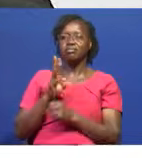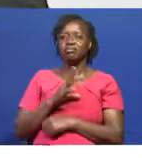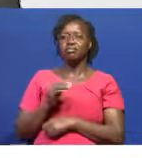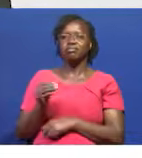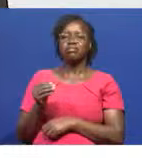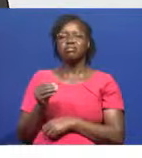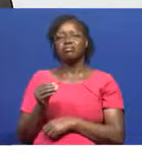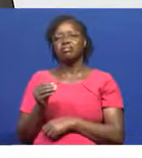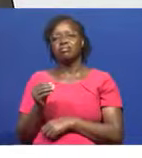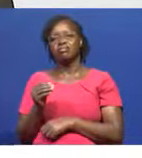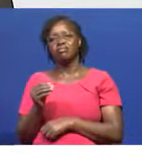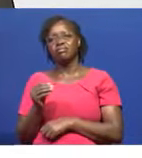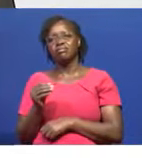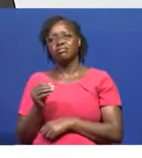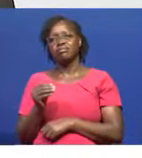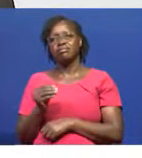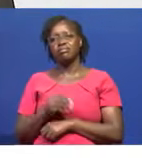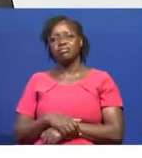and